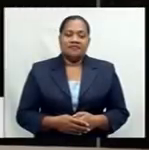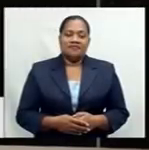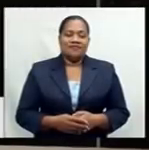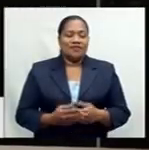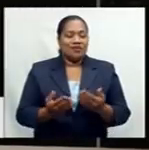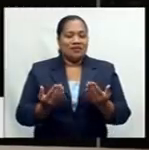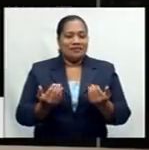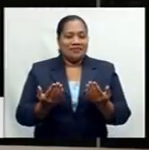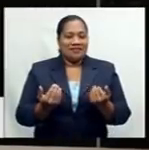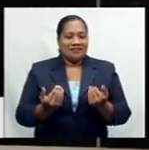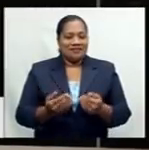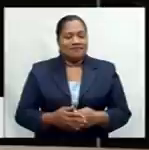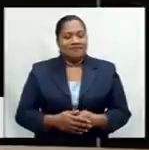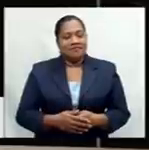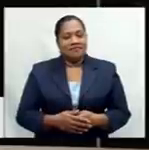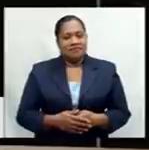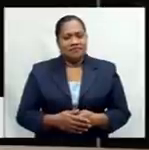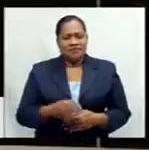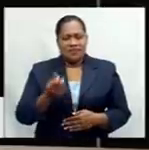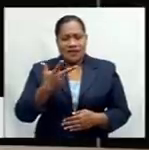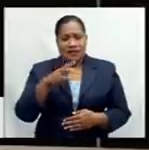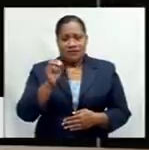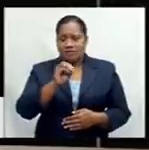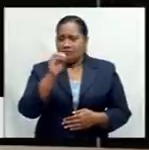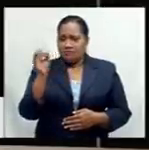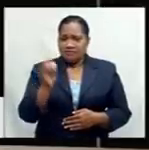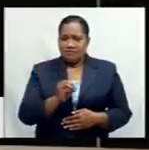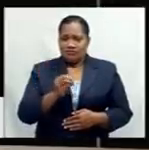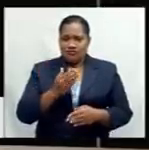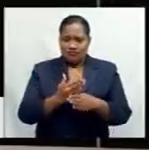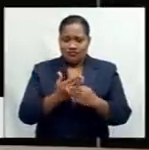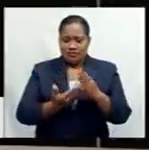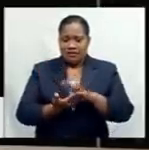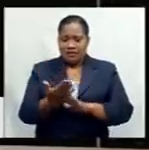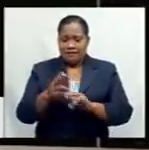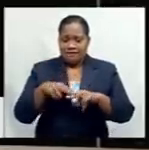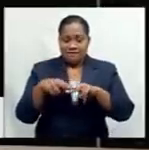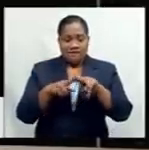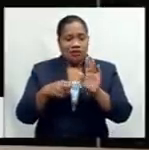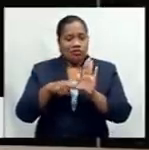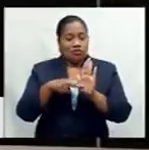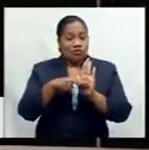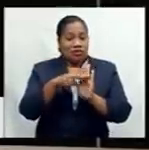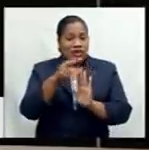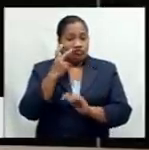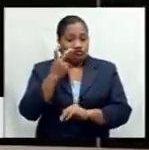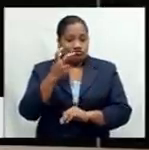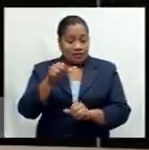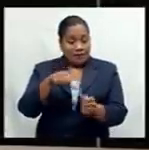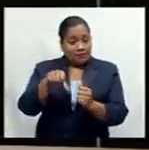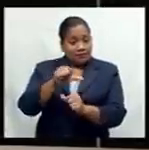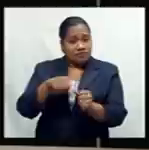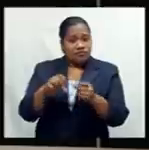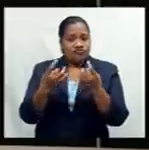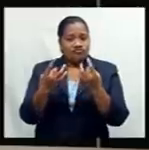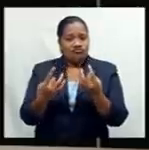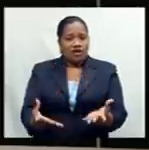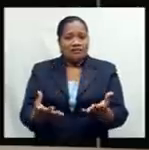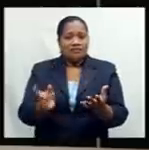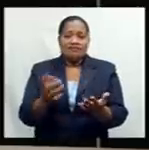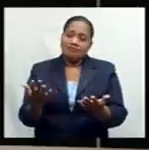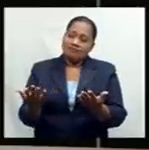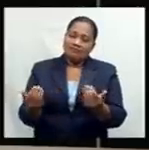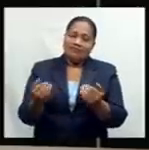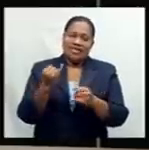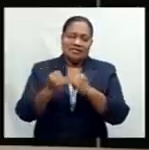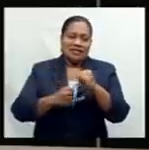Welcome back. At least 80% of operators under the Fiji Hotel Tourism Association are ready to welcome international